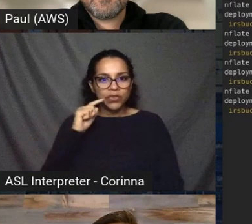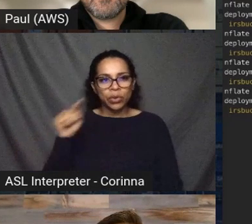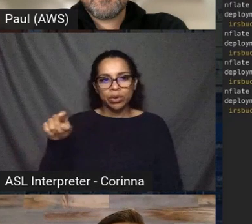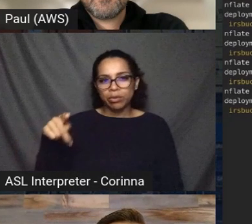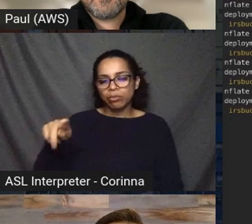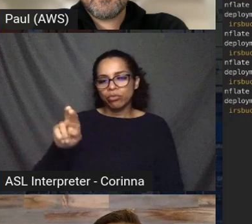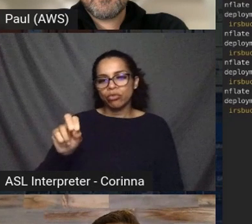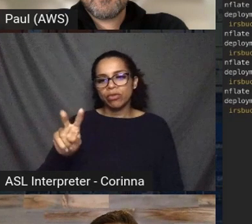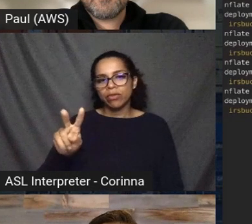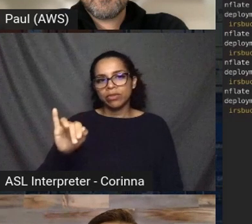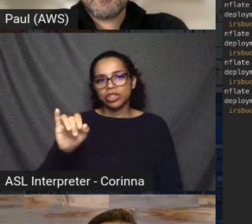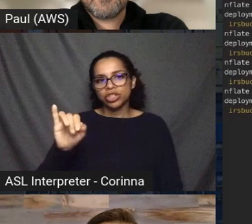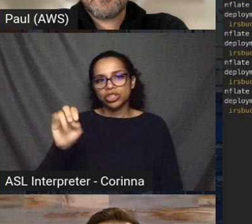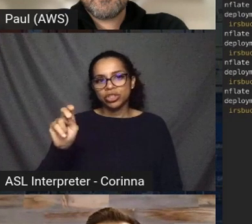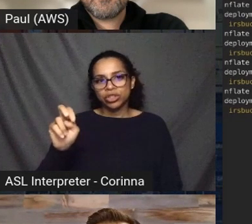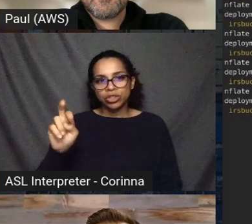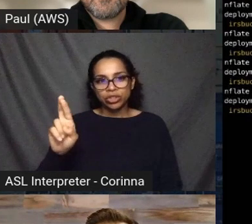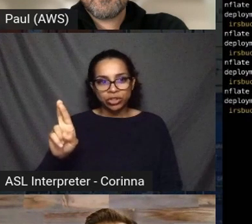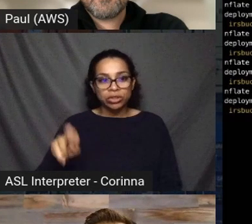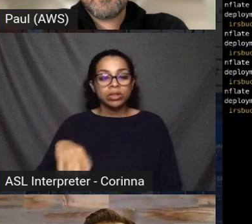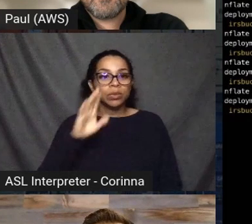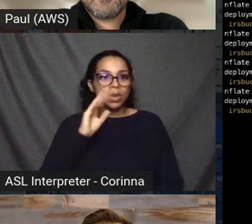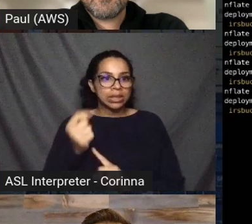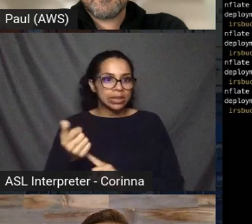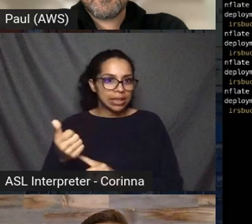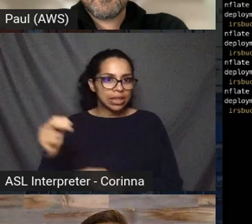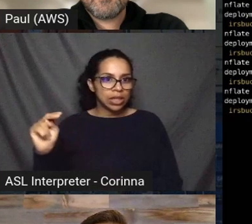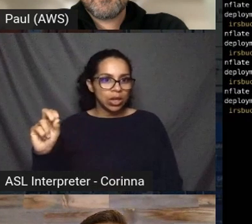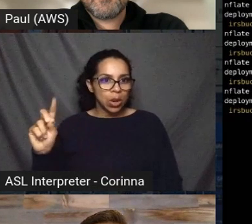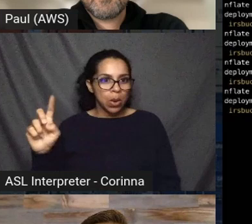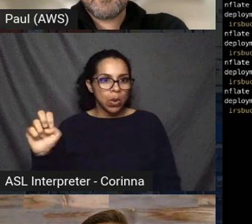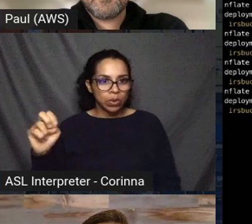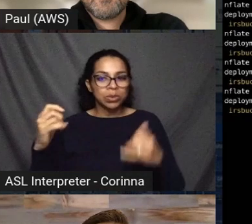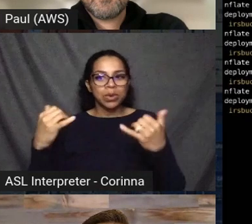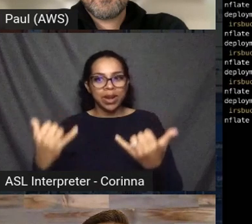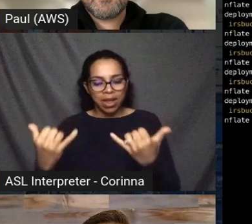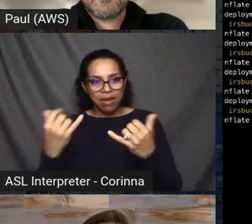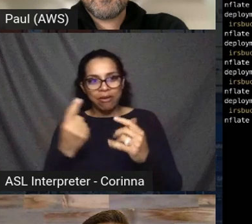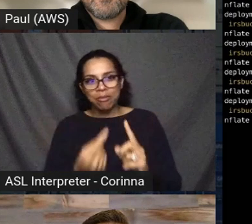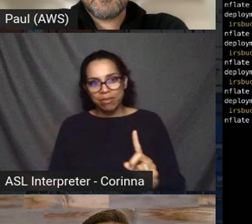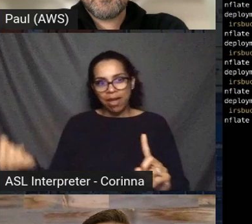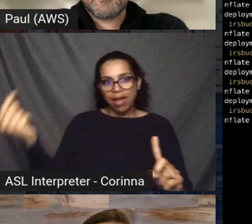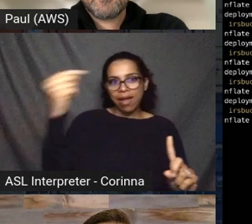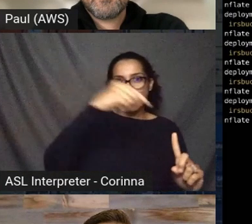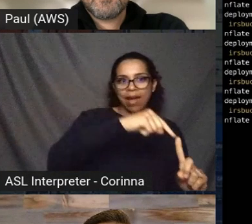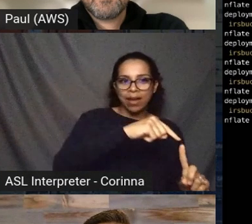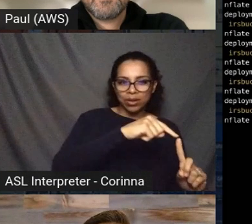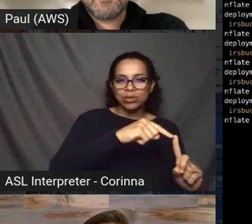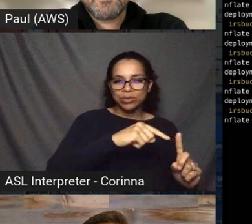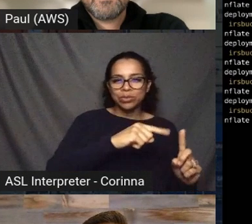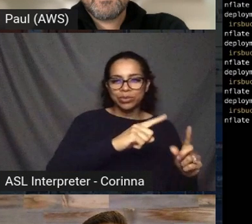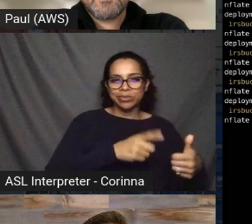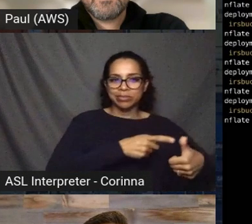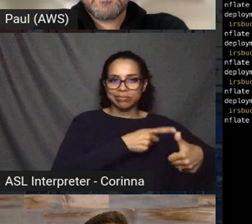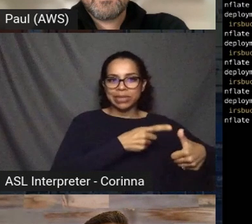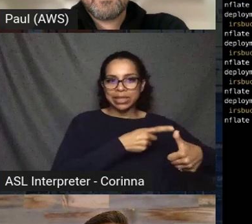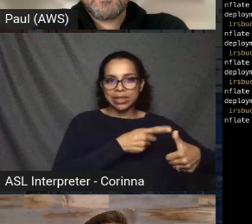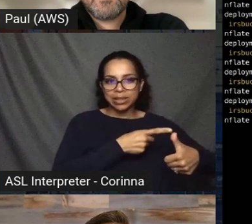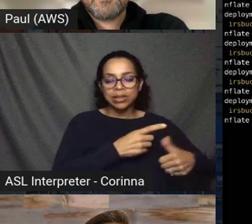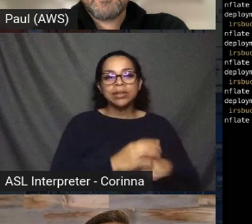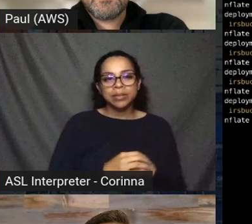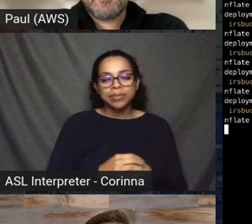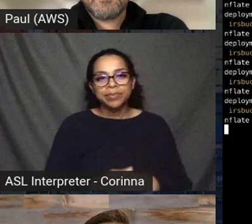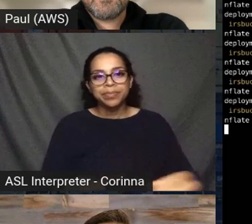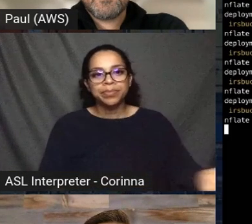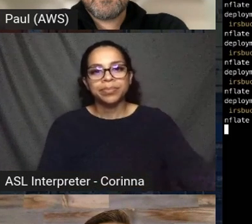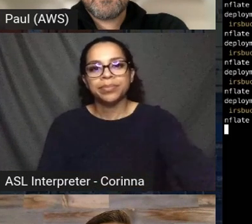then it deletes the node. So we're back to where we were in the beginning. Now, let's scale it